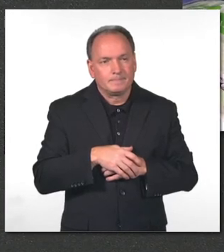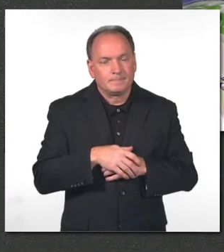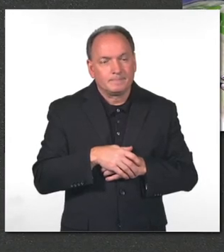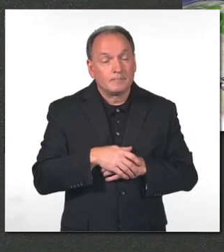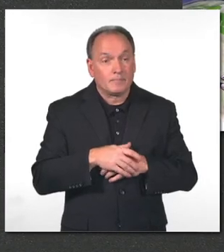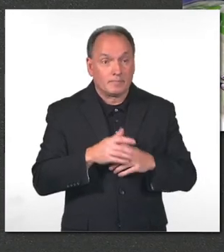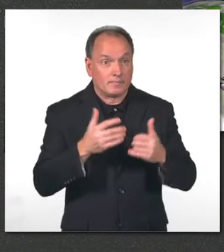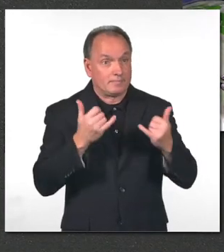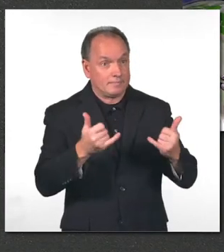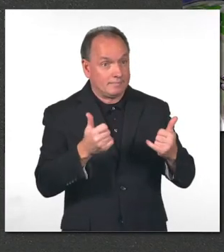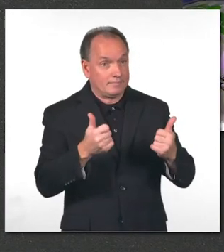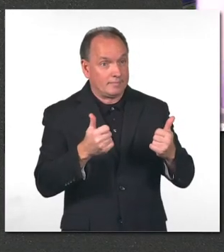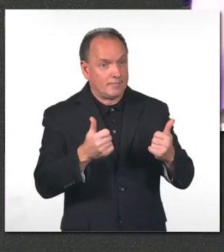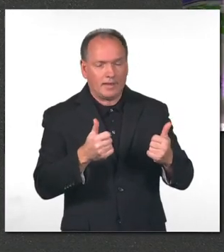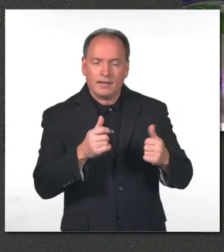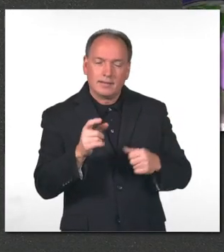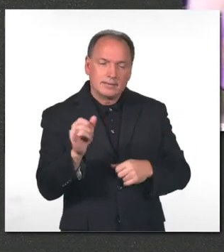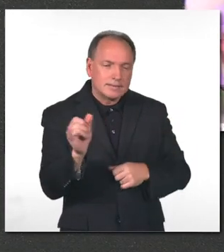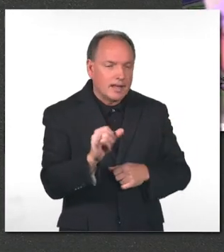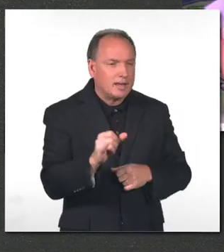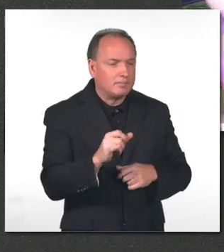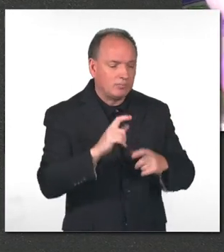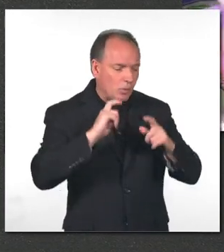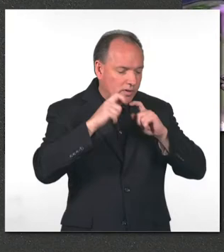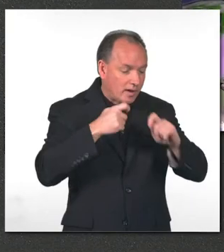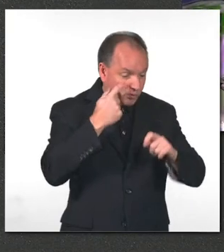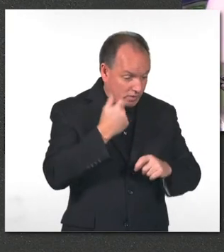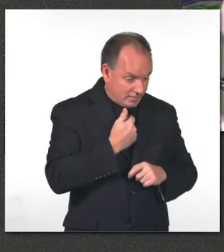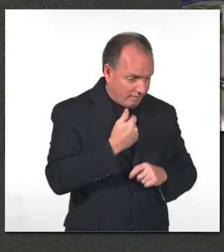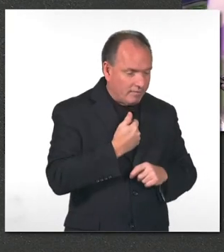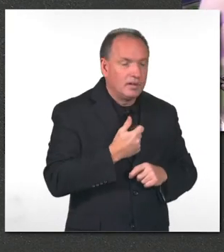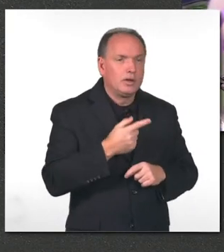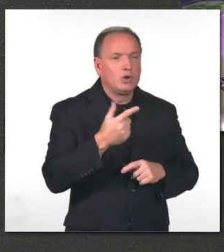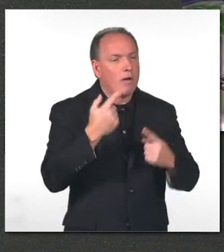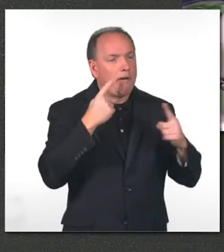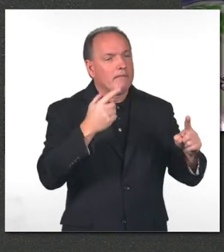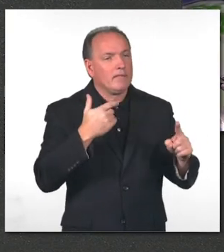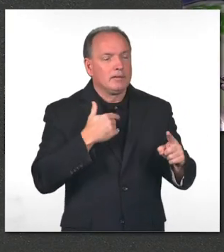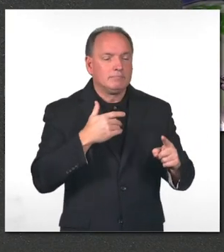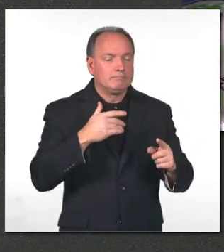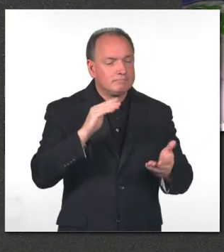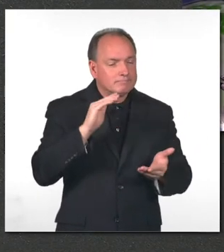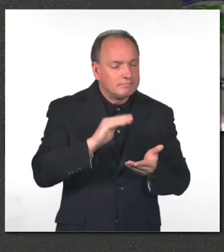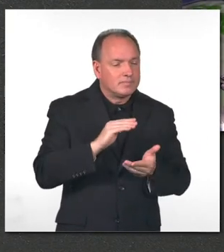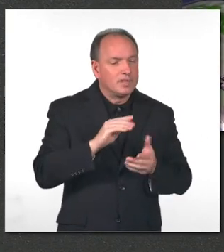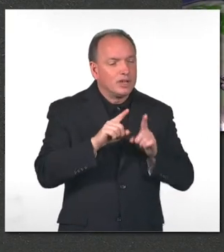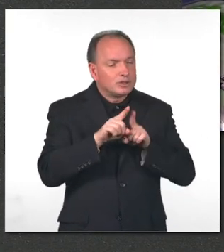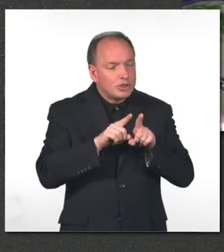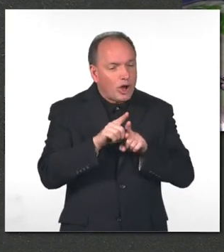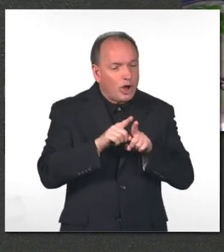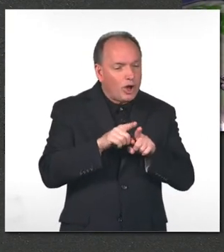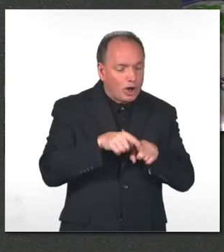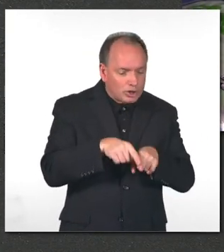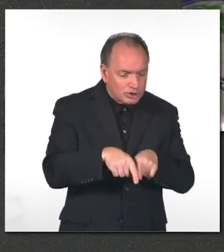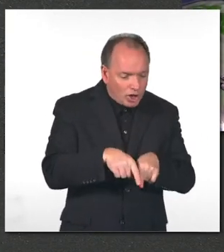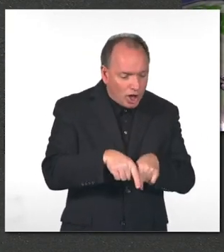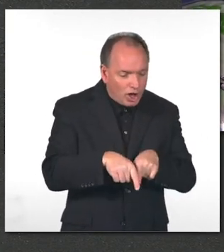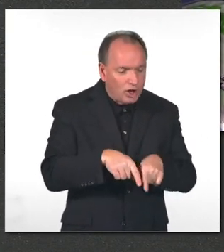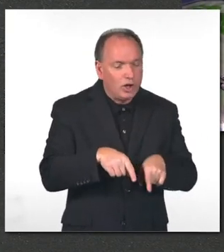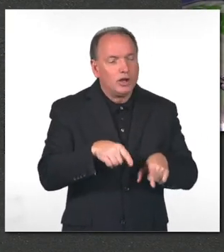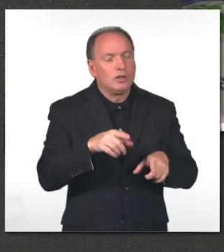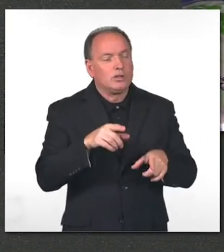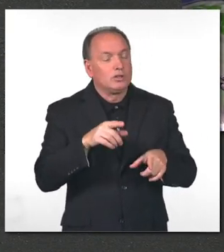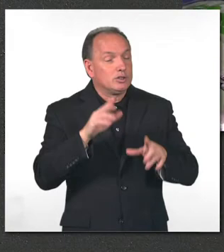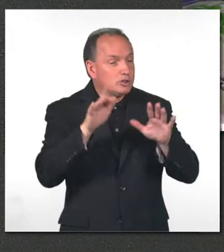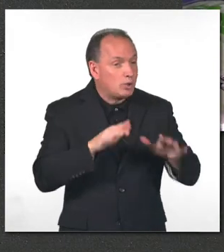There you go. Just like we tie a scarf on ourself. And you've got yourself a little sock snow bunny with things that were just